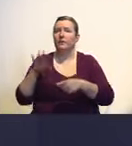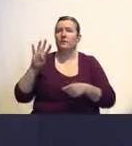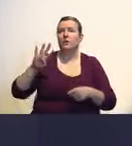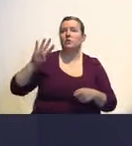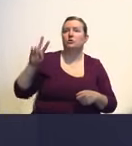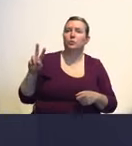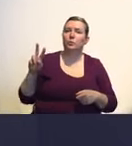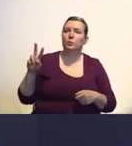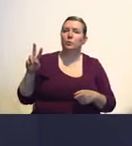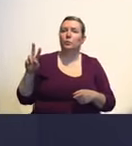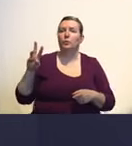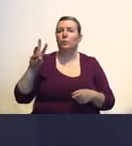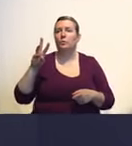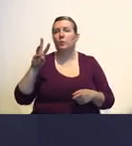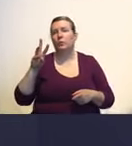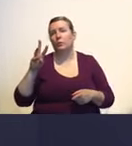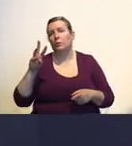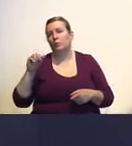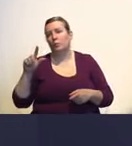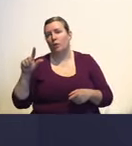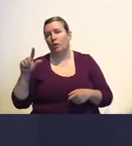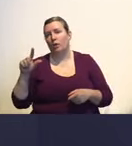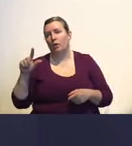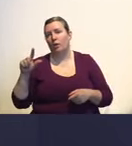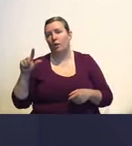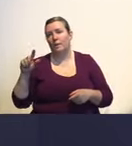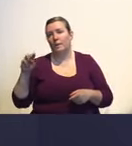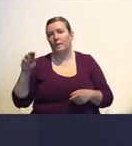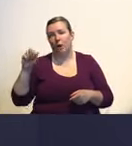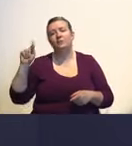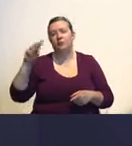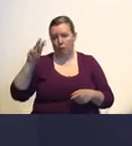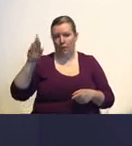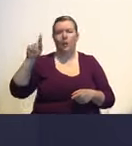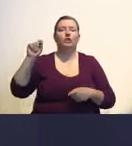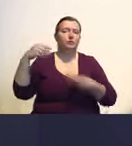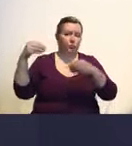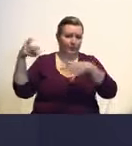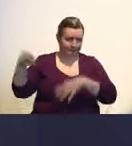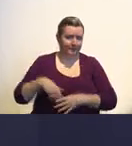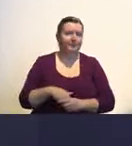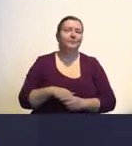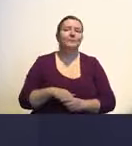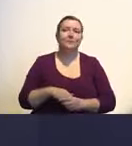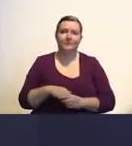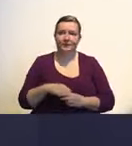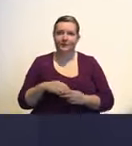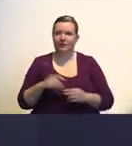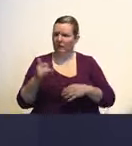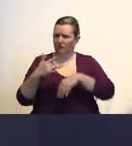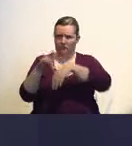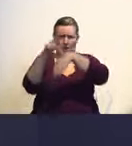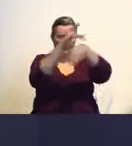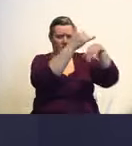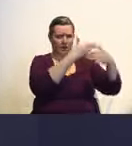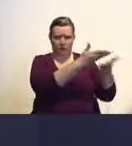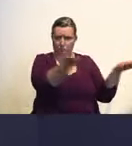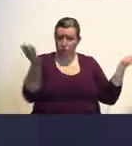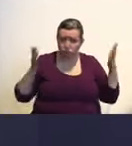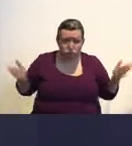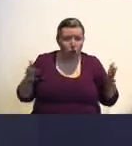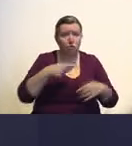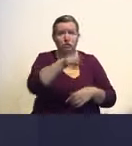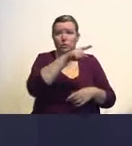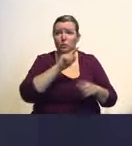Walmart locations. So nearly 150 events will be held today. So I want to urge all of those who